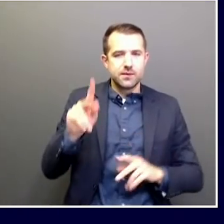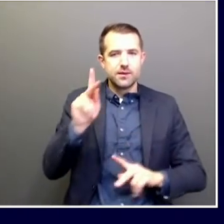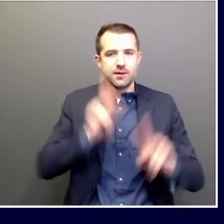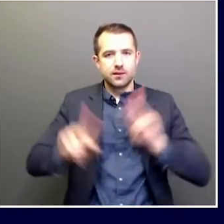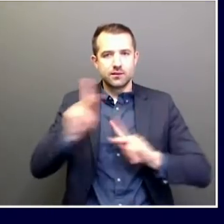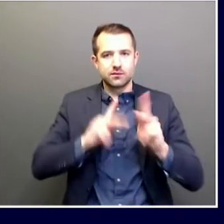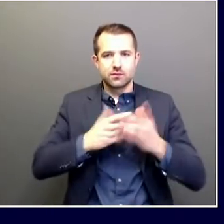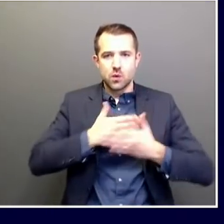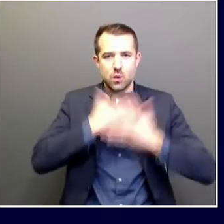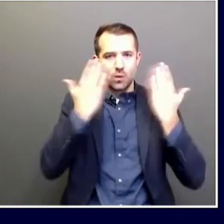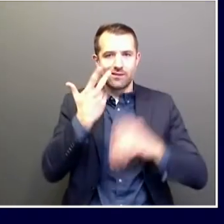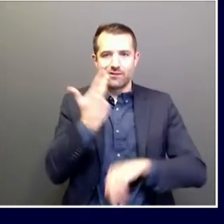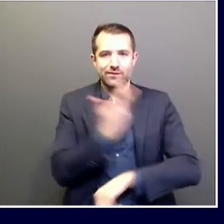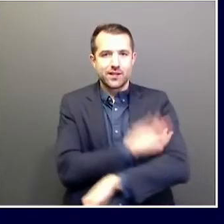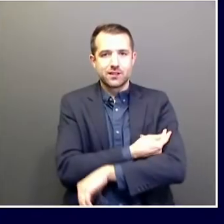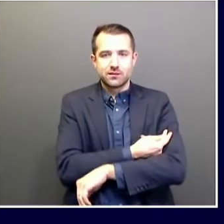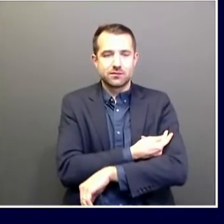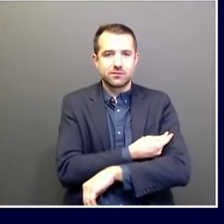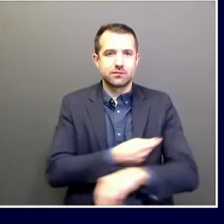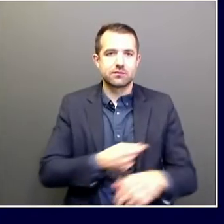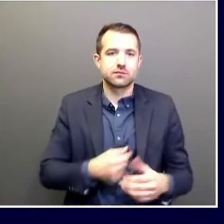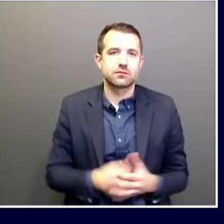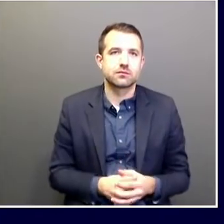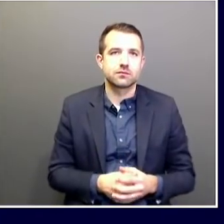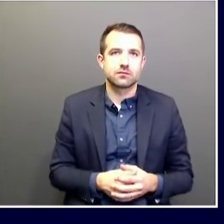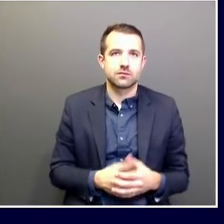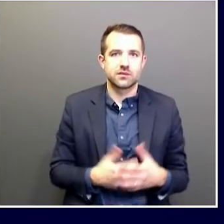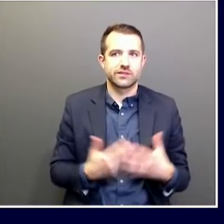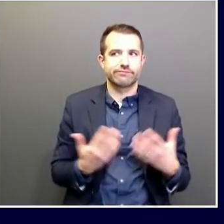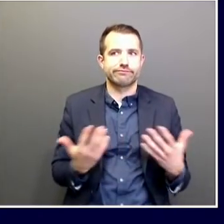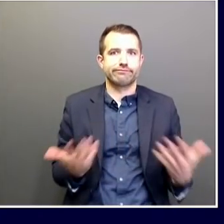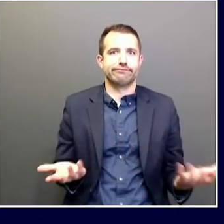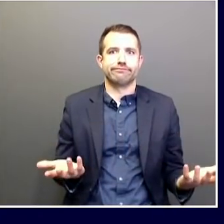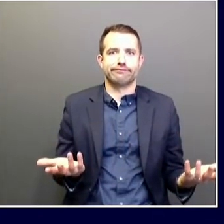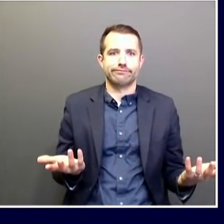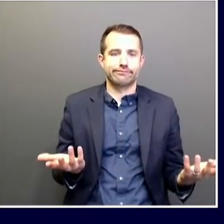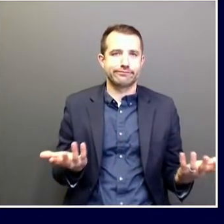number to speculate, given that people's opinions may change.